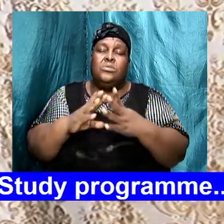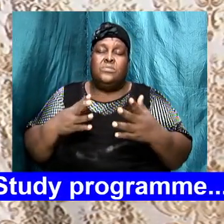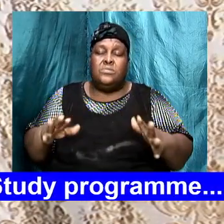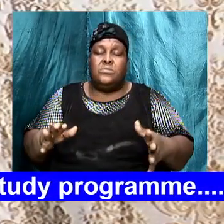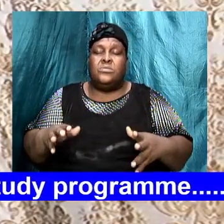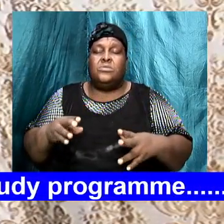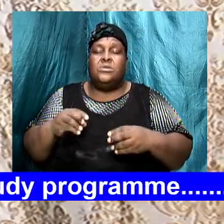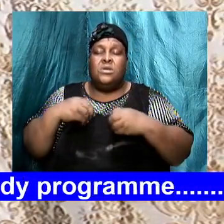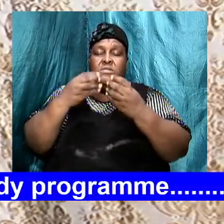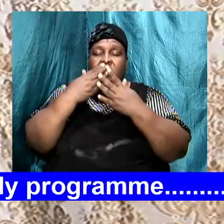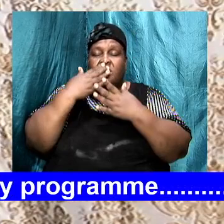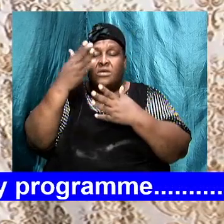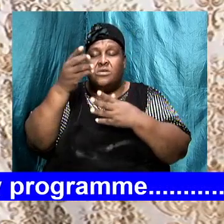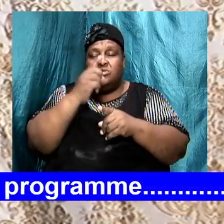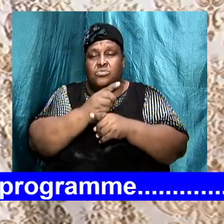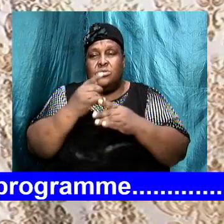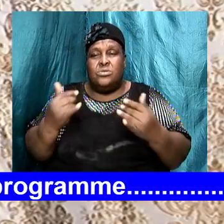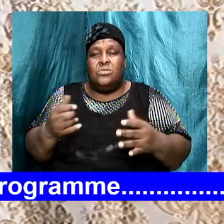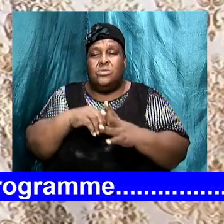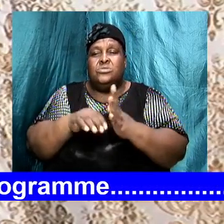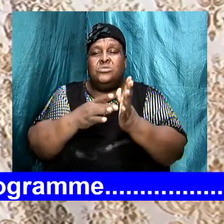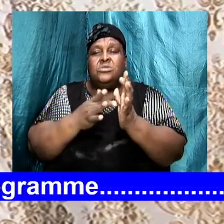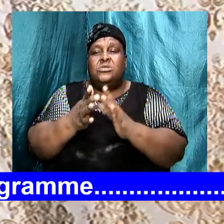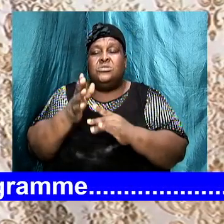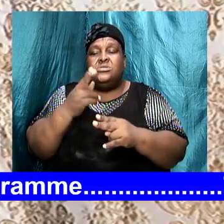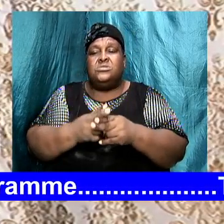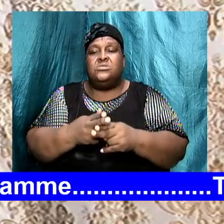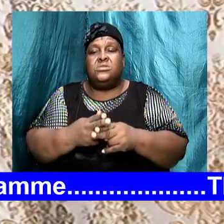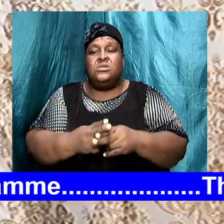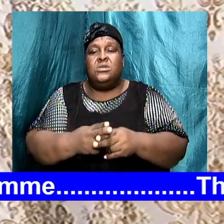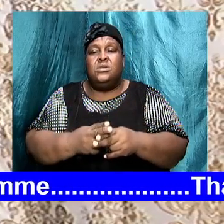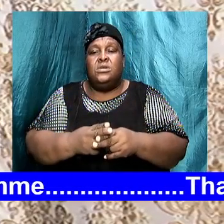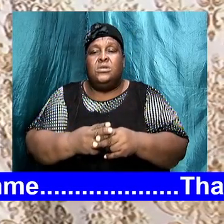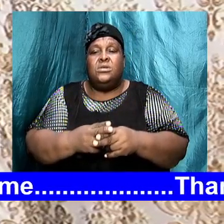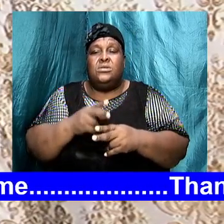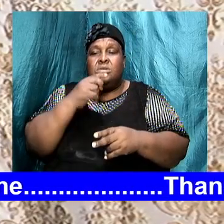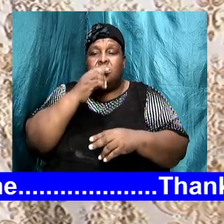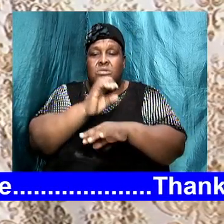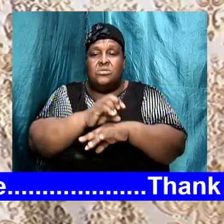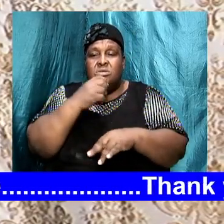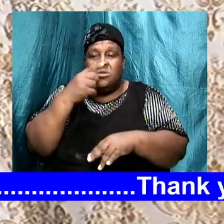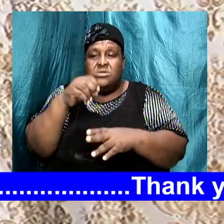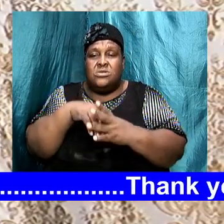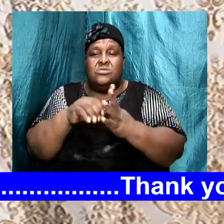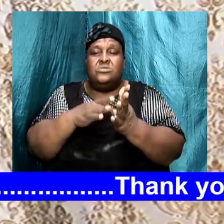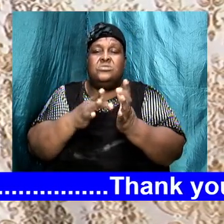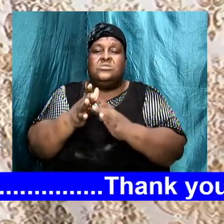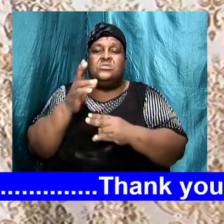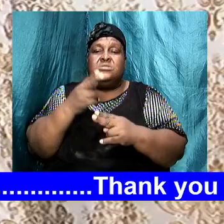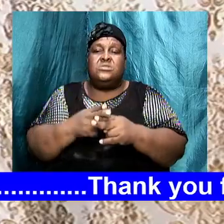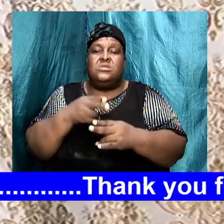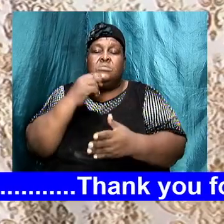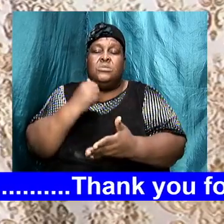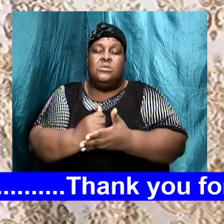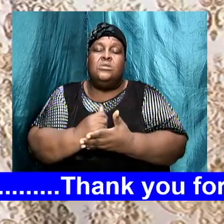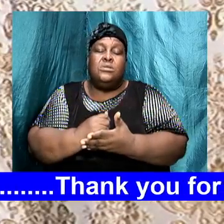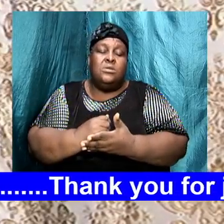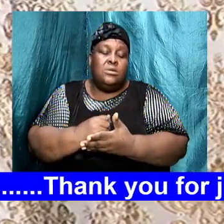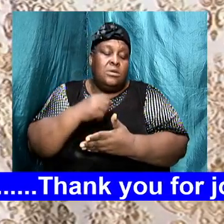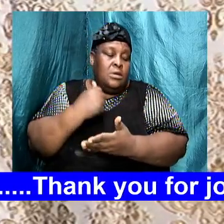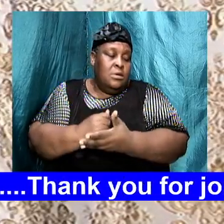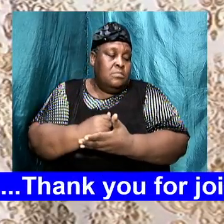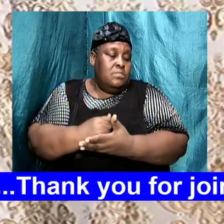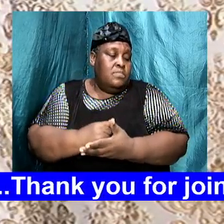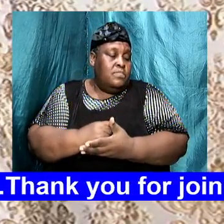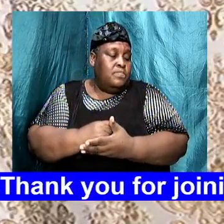give you thanks right now, in the name of Jesus Christ. And let the church say in Jesus' name, amen,